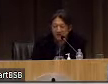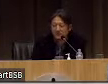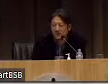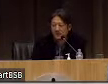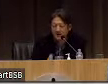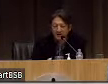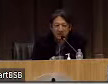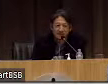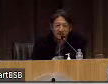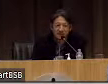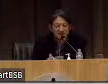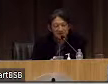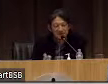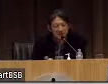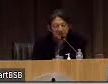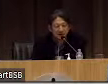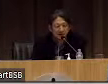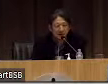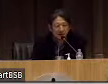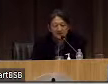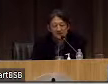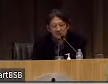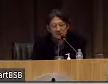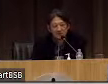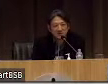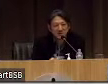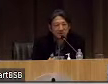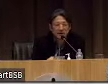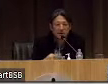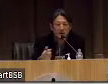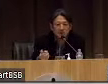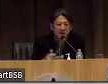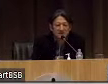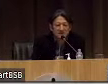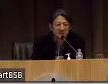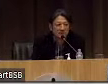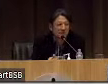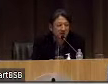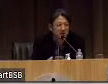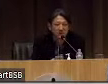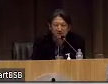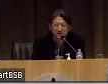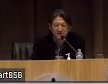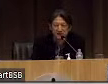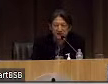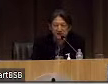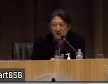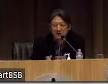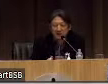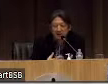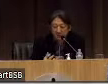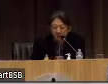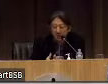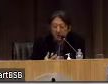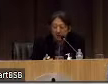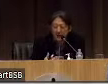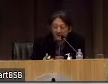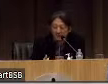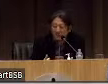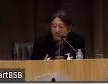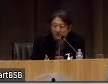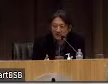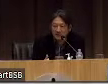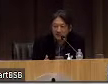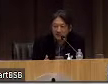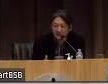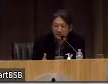without any advanced tools. We have places where the primary care do not have any connectivity.